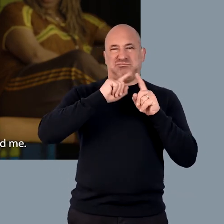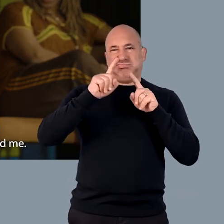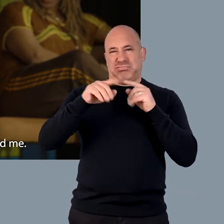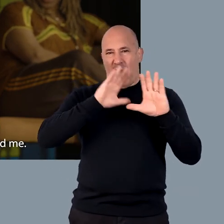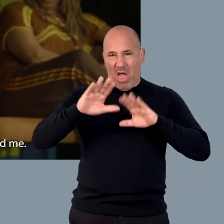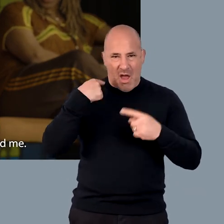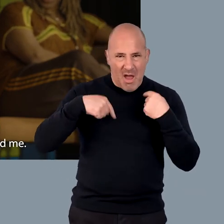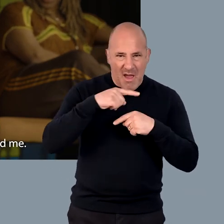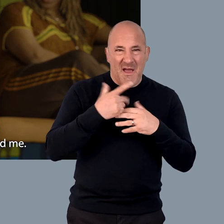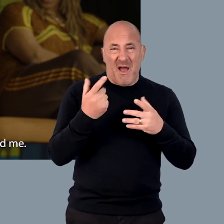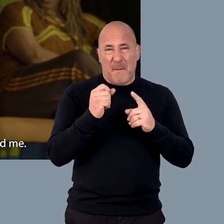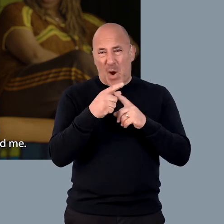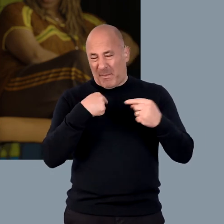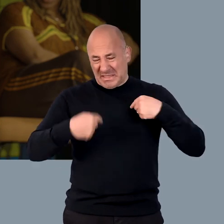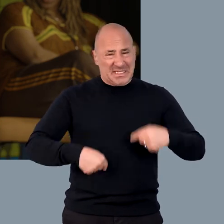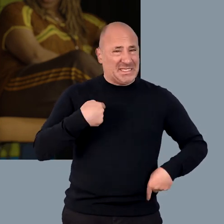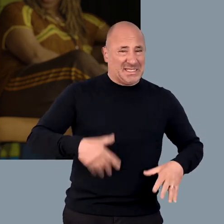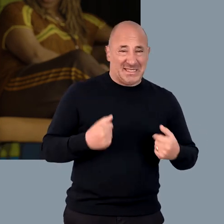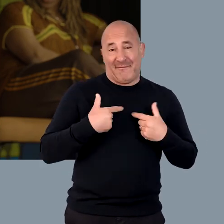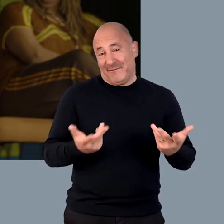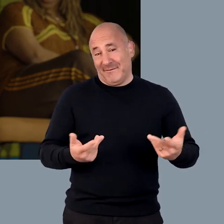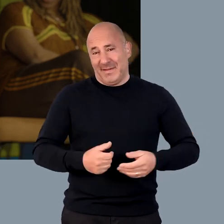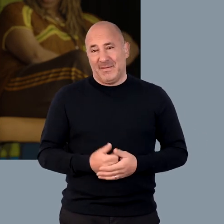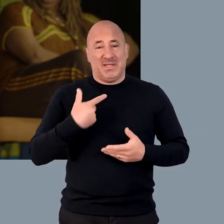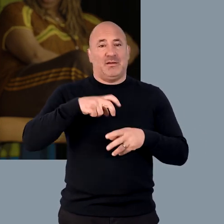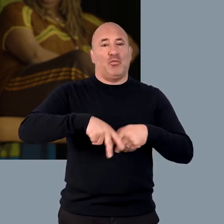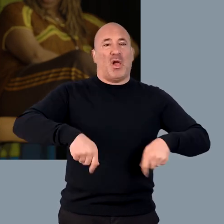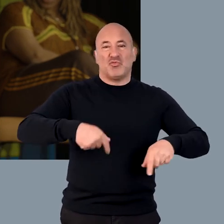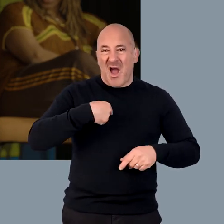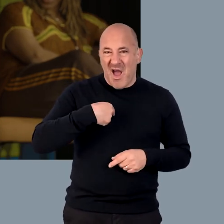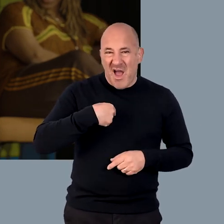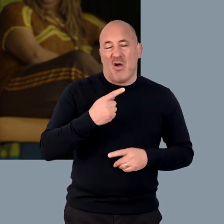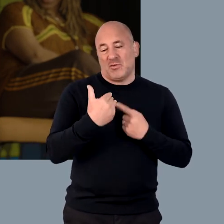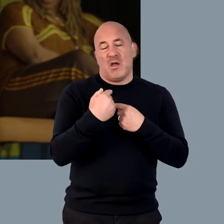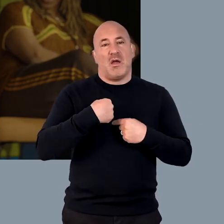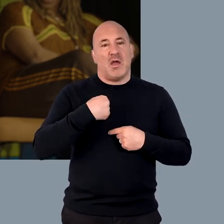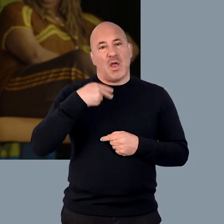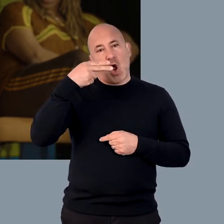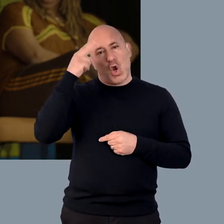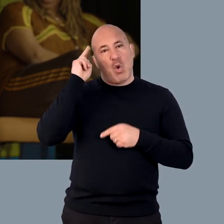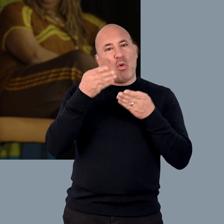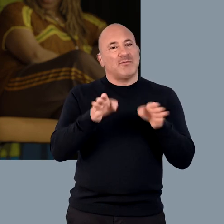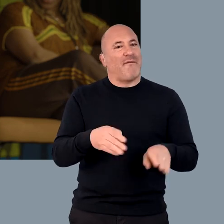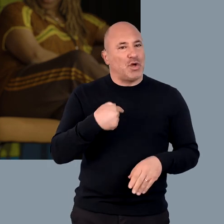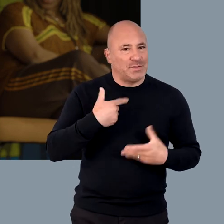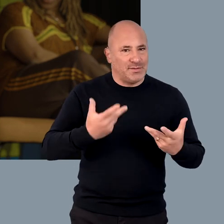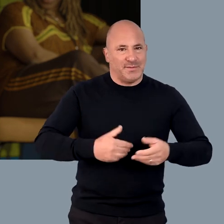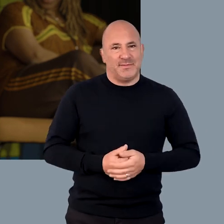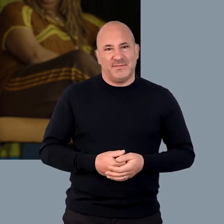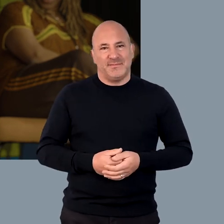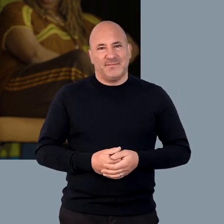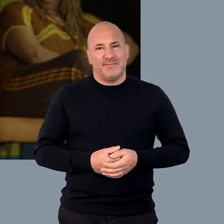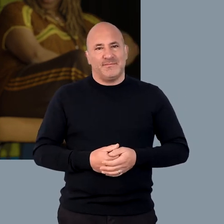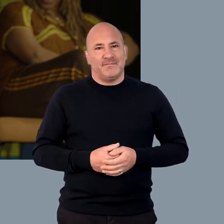scarf and various other purple things around me. I'm sat in my wheelchair and I also identify as